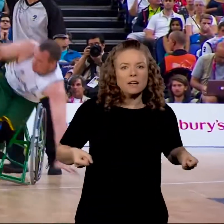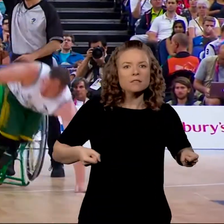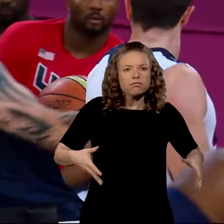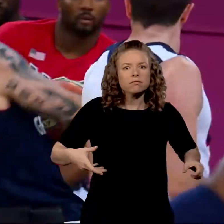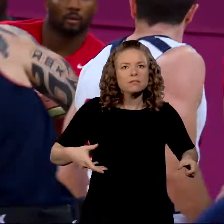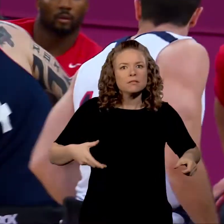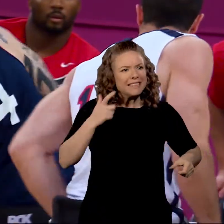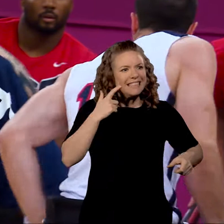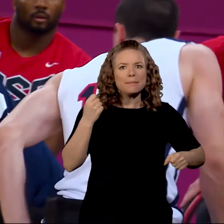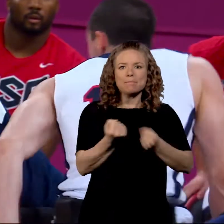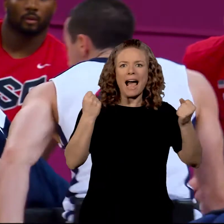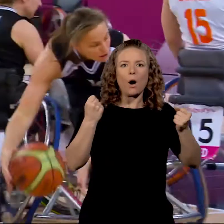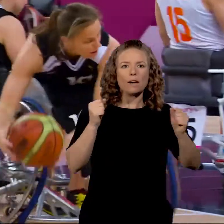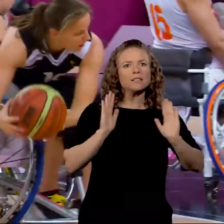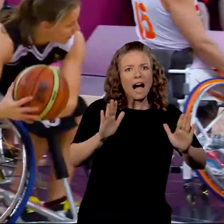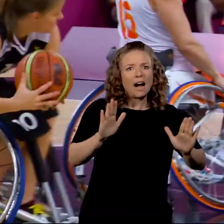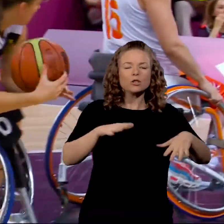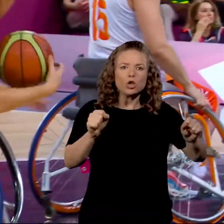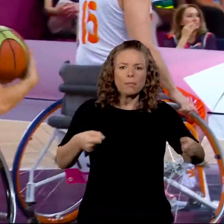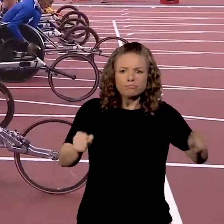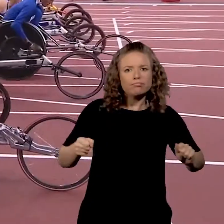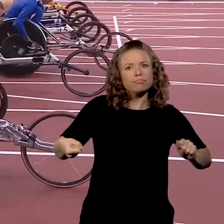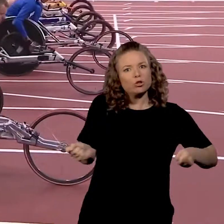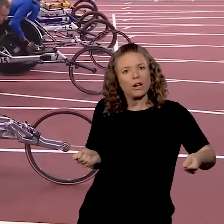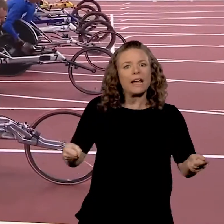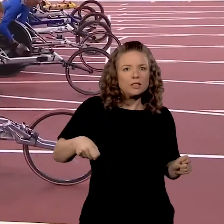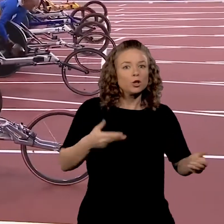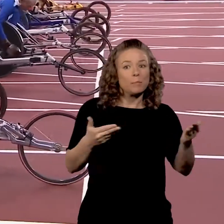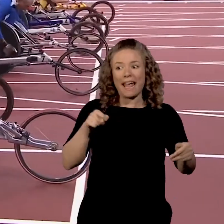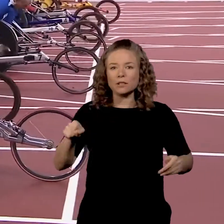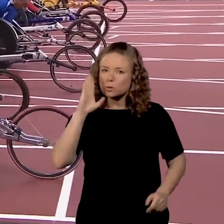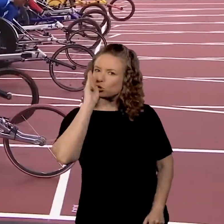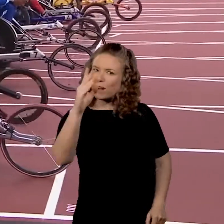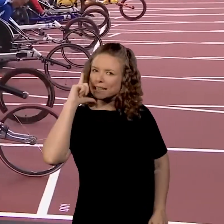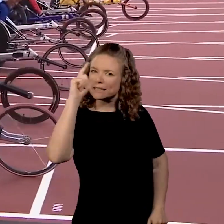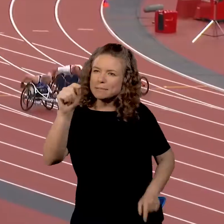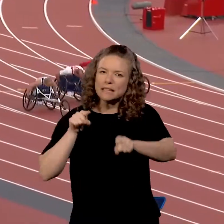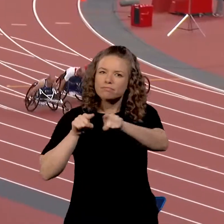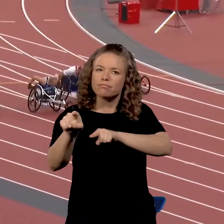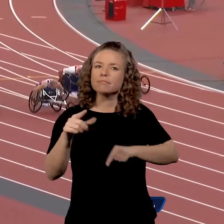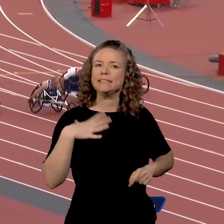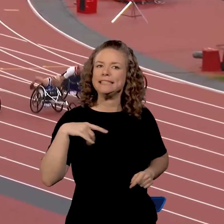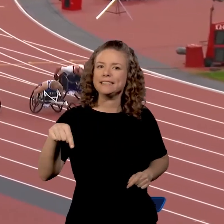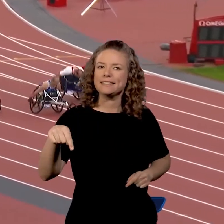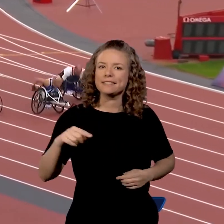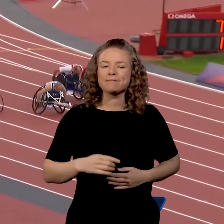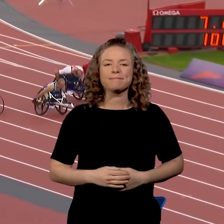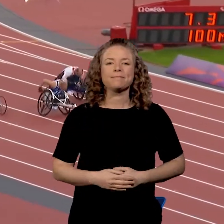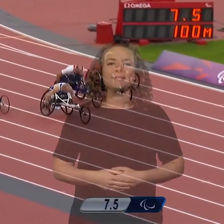explosive power to start, stop and change direction, rather than the straight-line speed needed in wheelchair